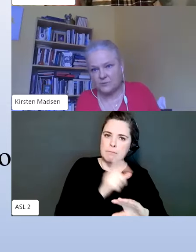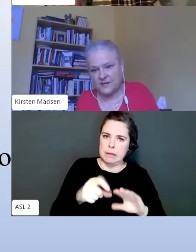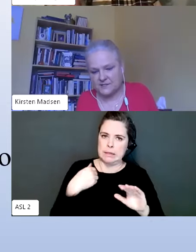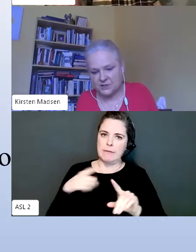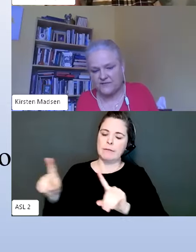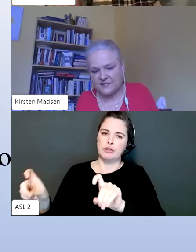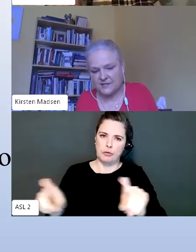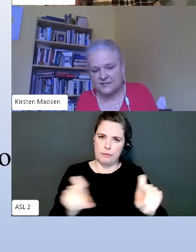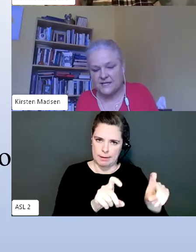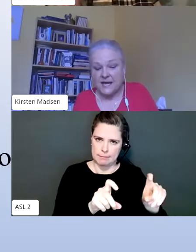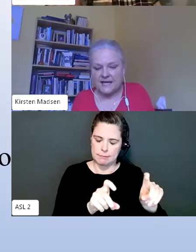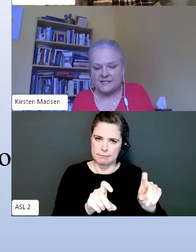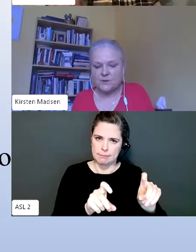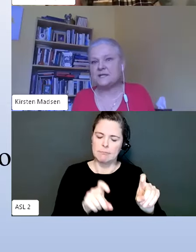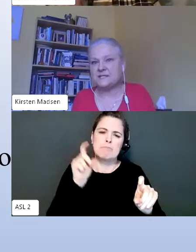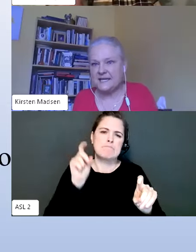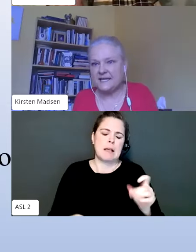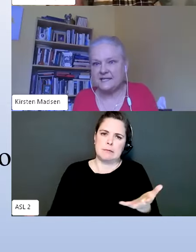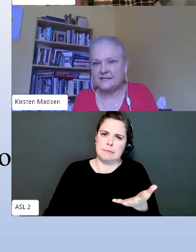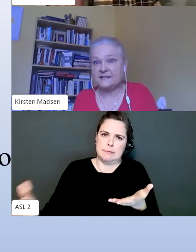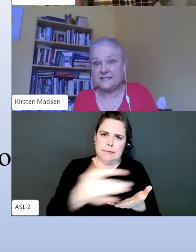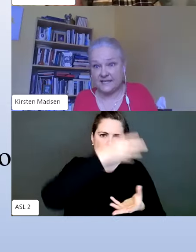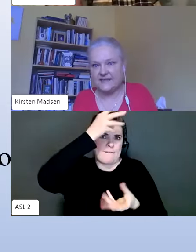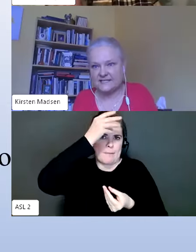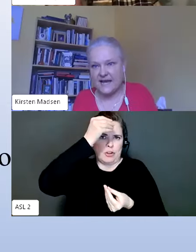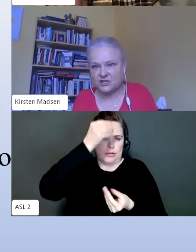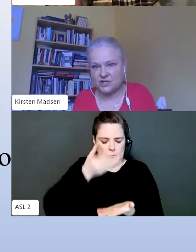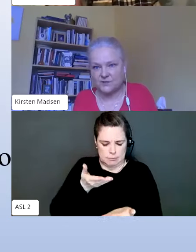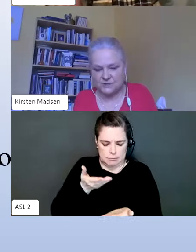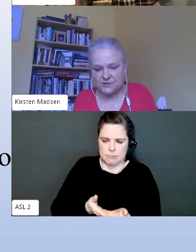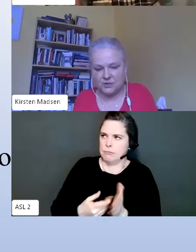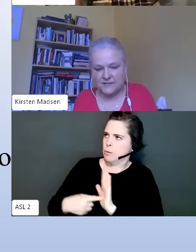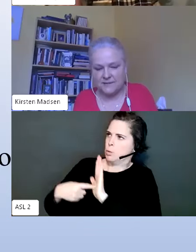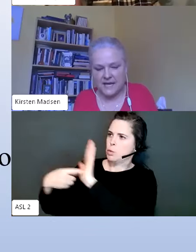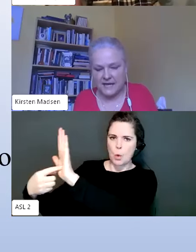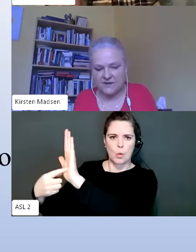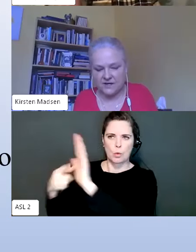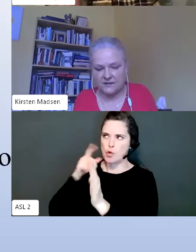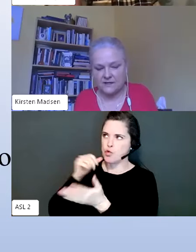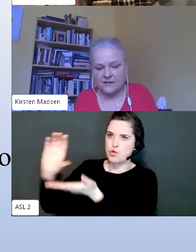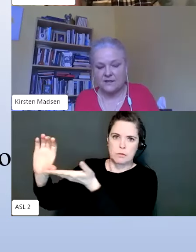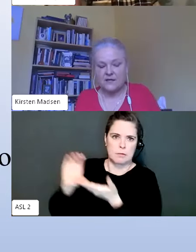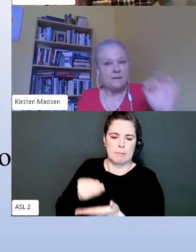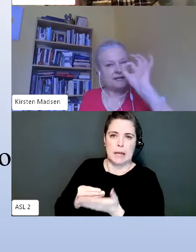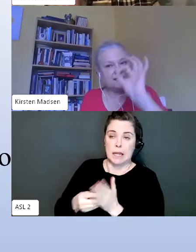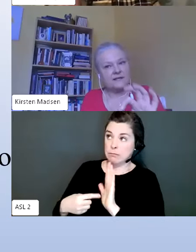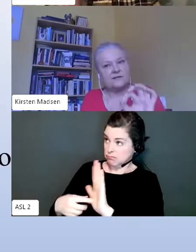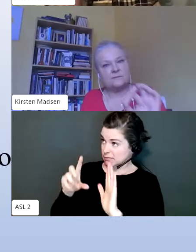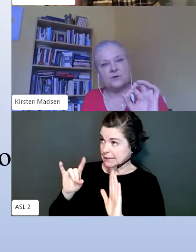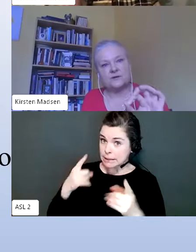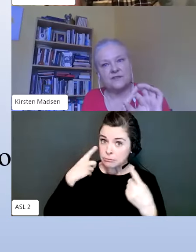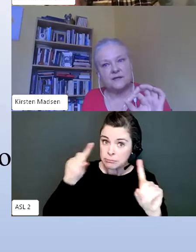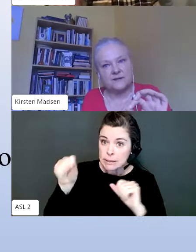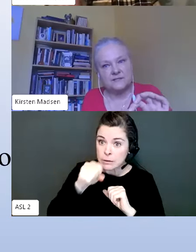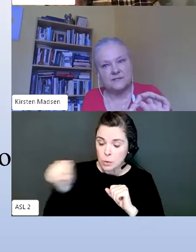to the research funders is we want to see, did this actually reduce bullying behavior? But another